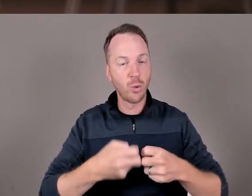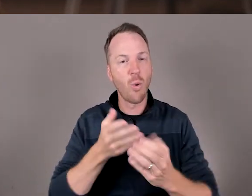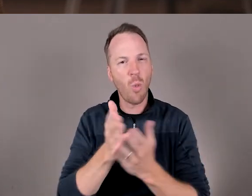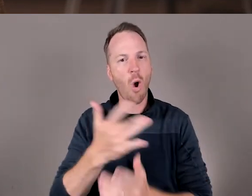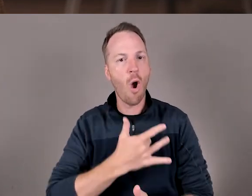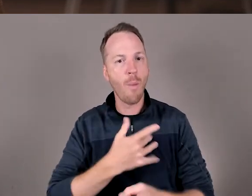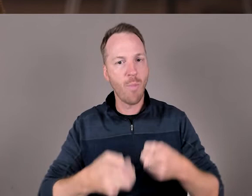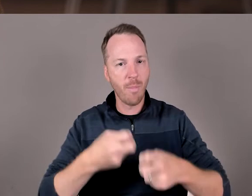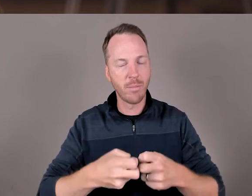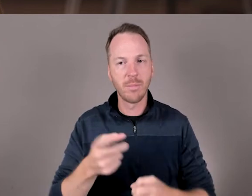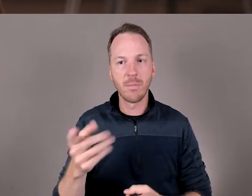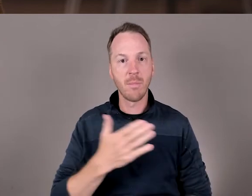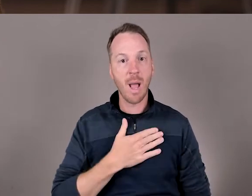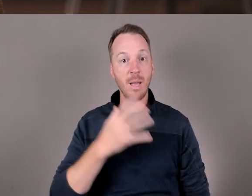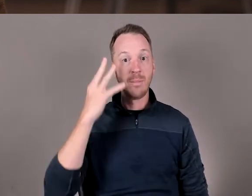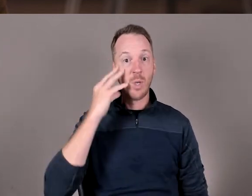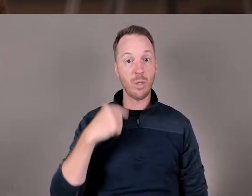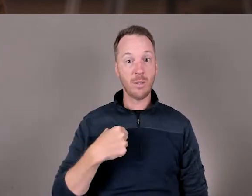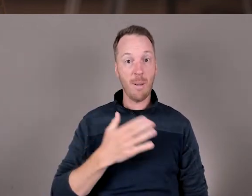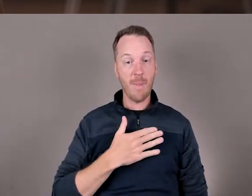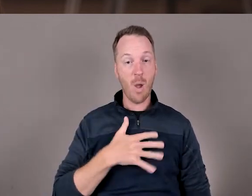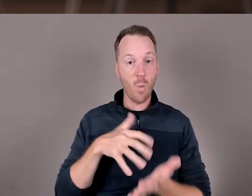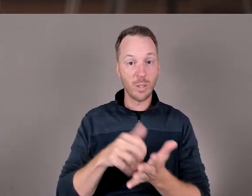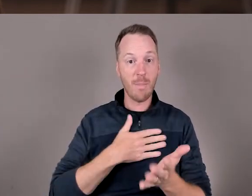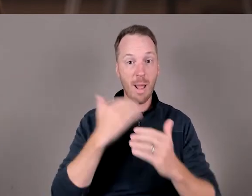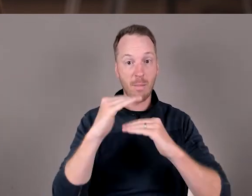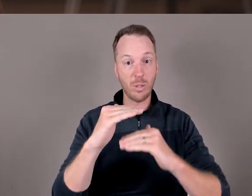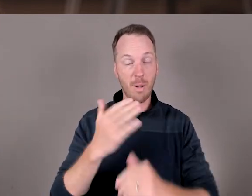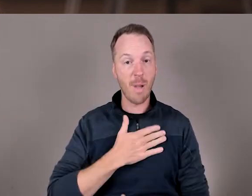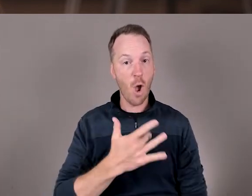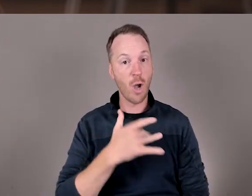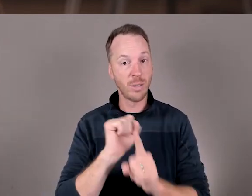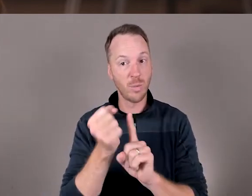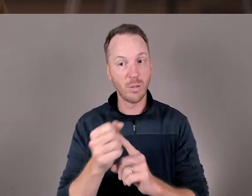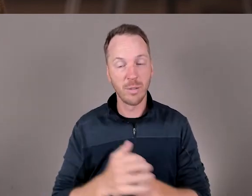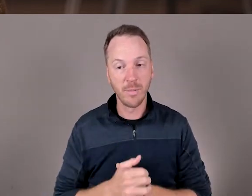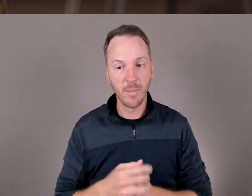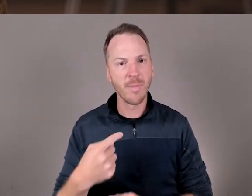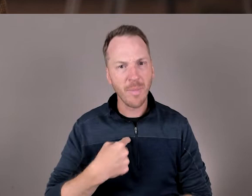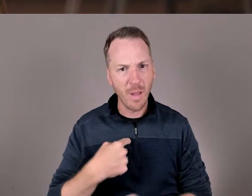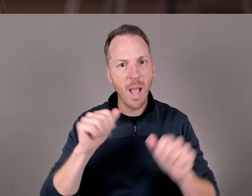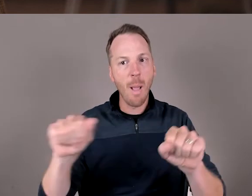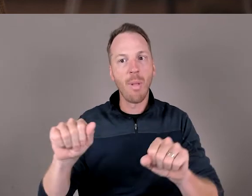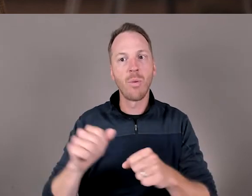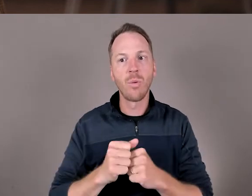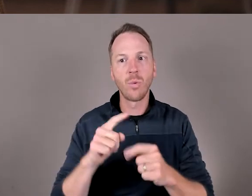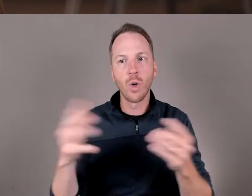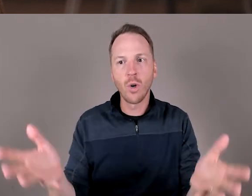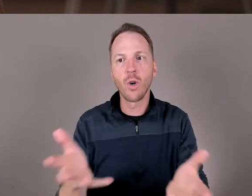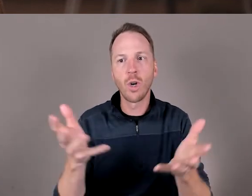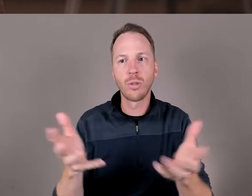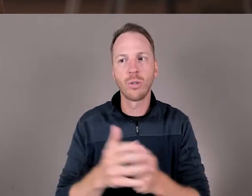heart issues. And because of my experience, my weakness, my limitation because of my heart situation, I was able to